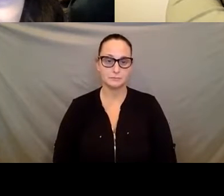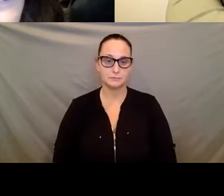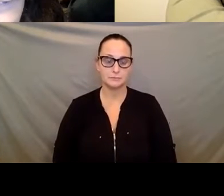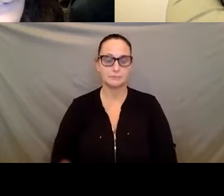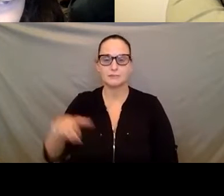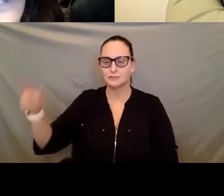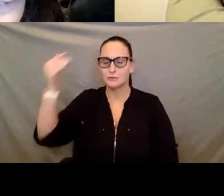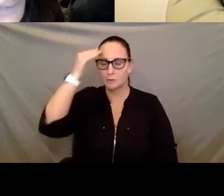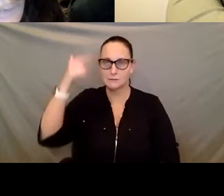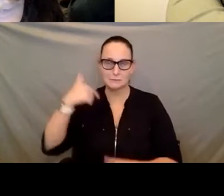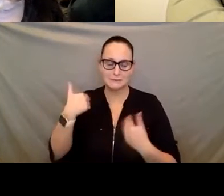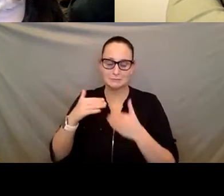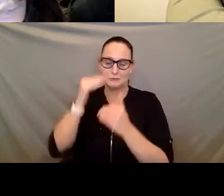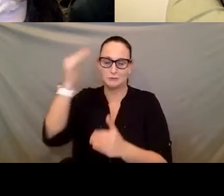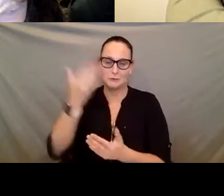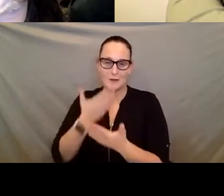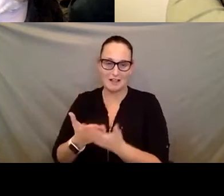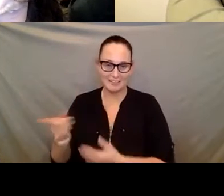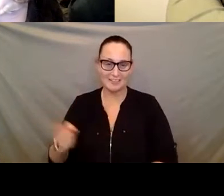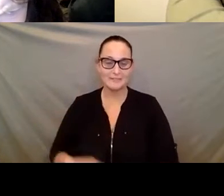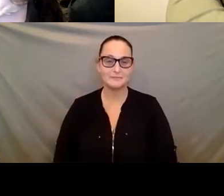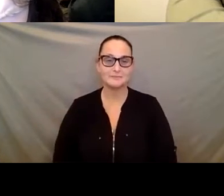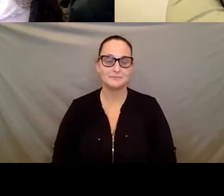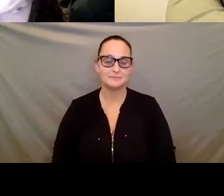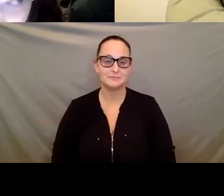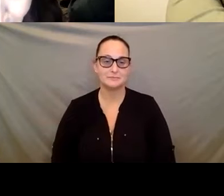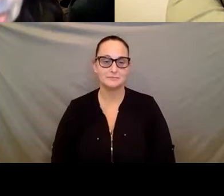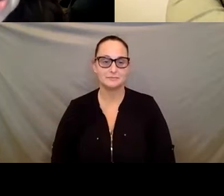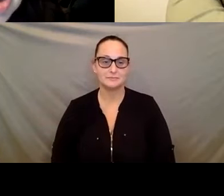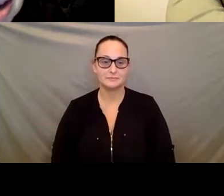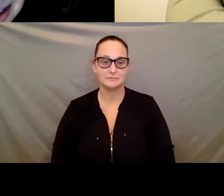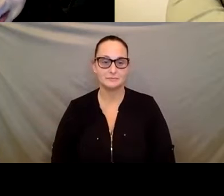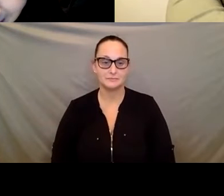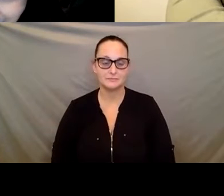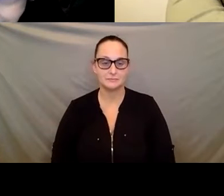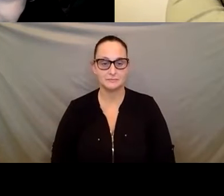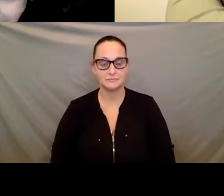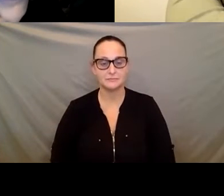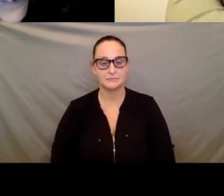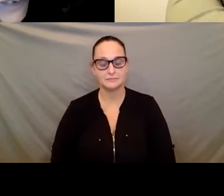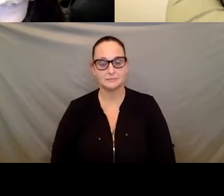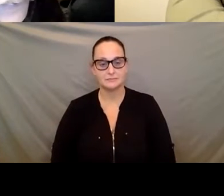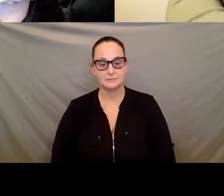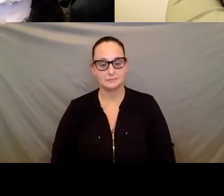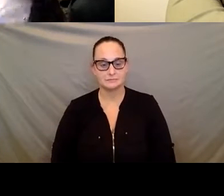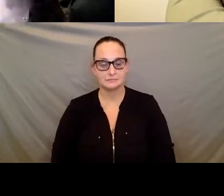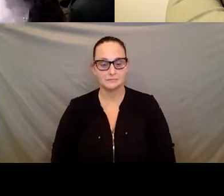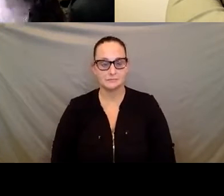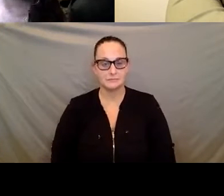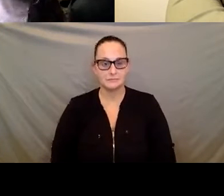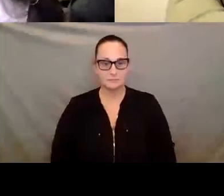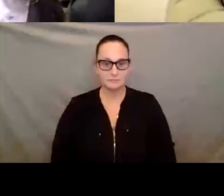She knows me way too well. But I think for a long time, I didn't consider it